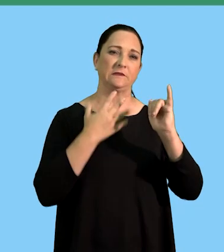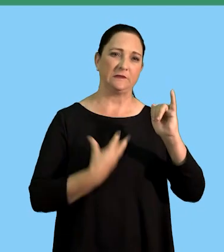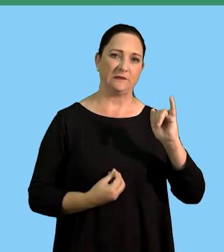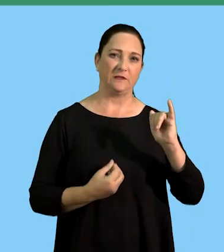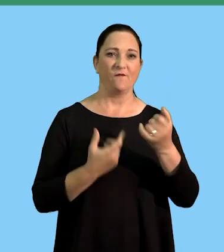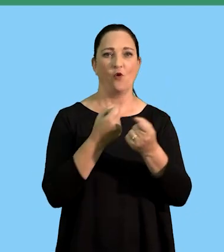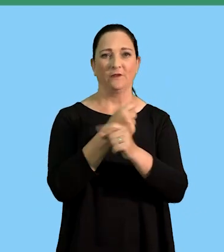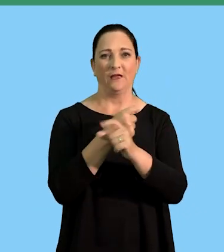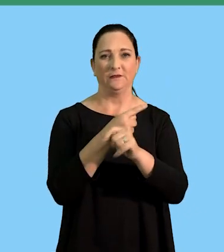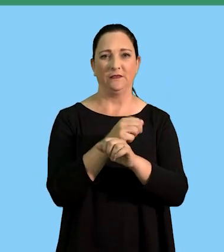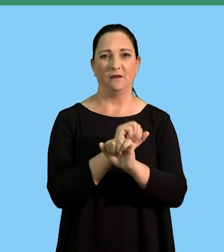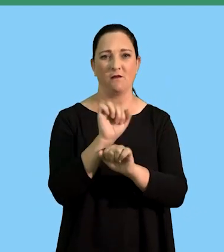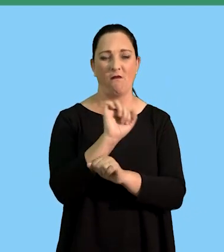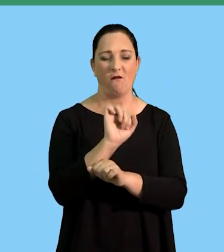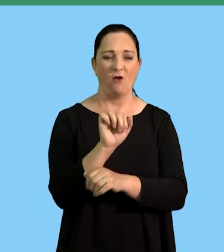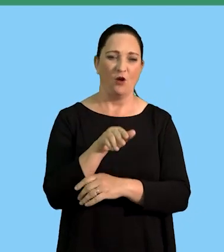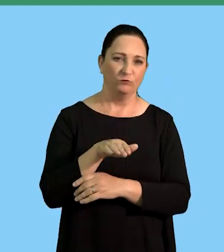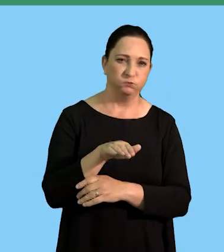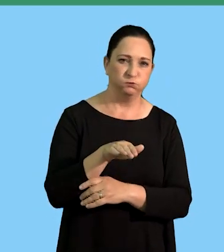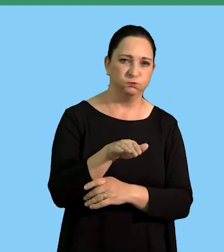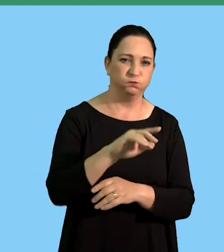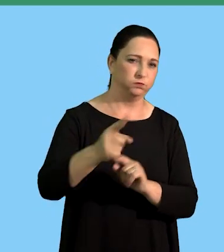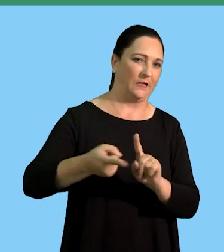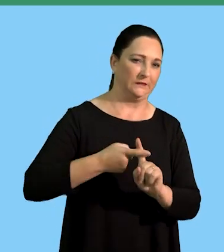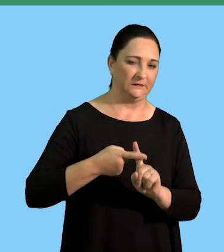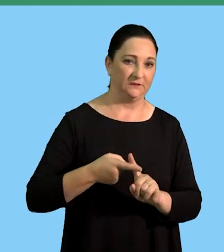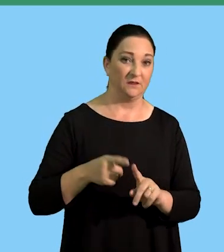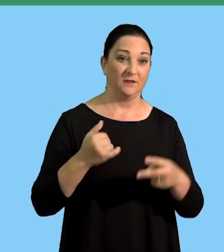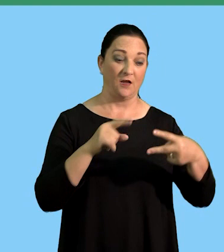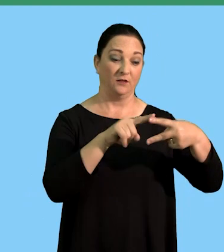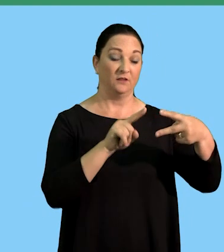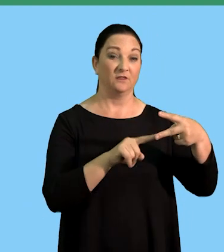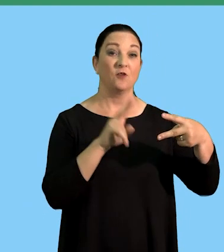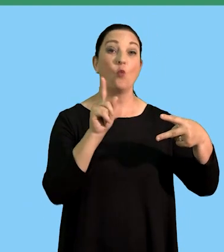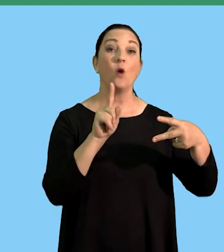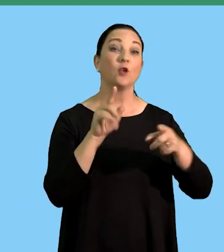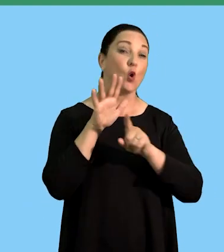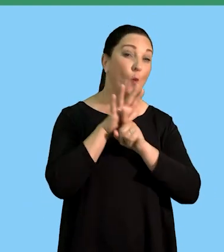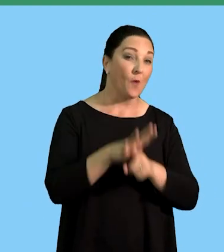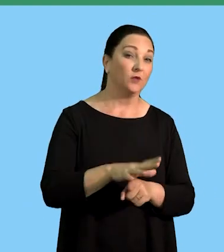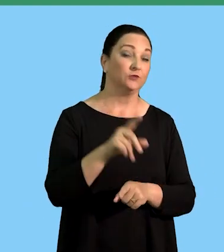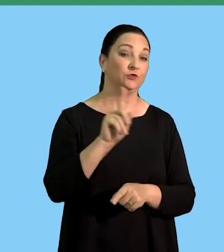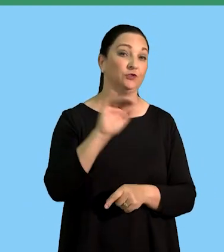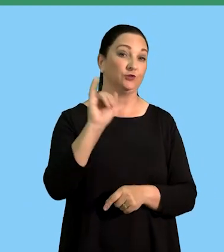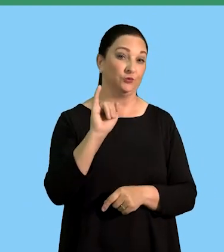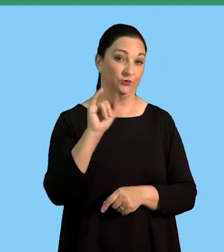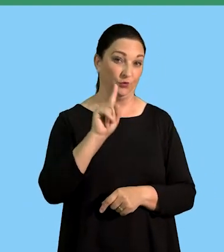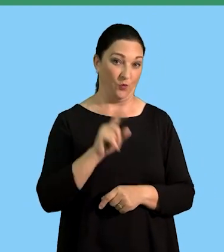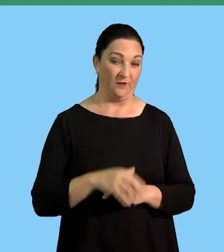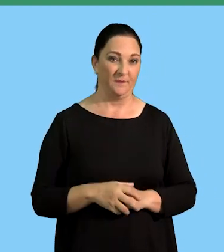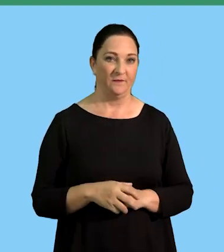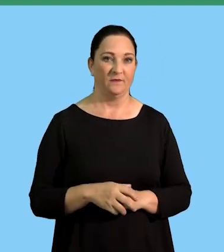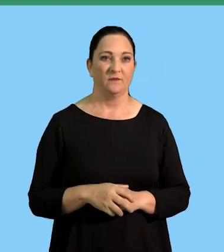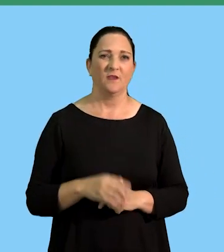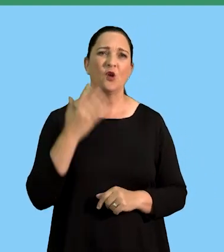a taxi accident on his way to work. Now, let's identify the 2 compulsory insurance that are applicable there.